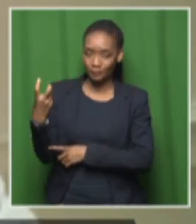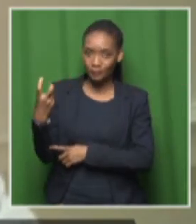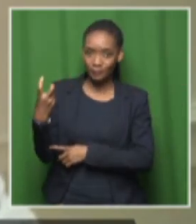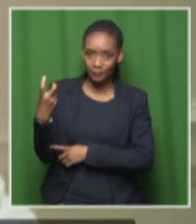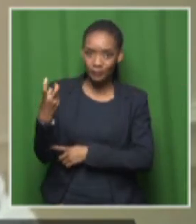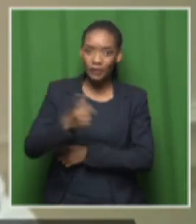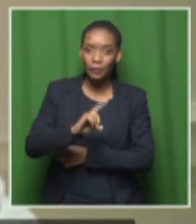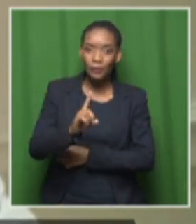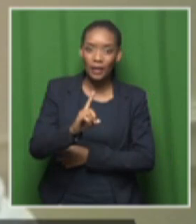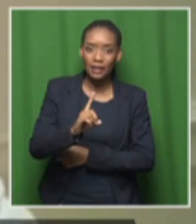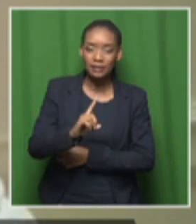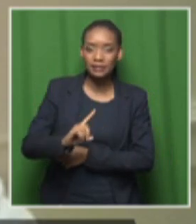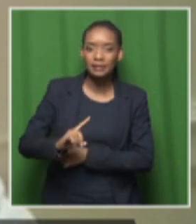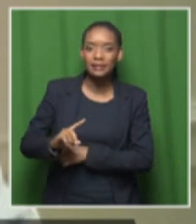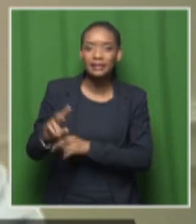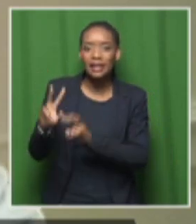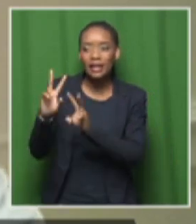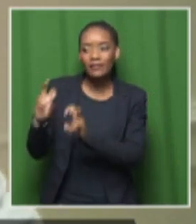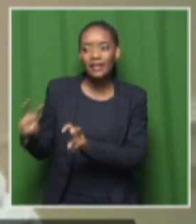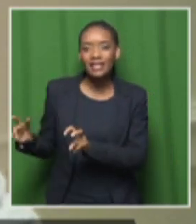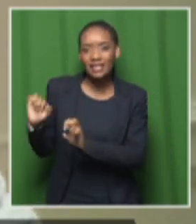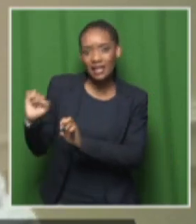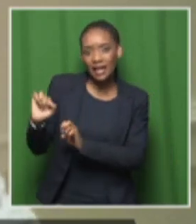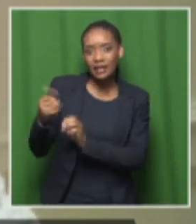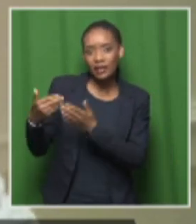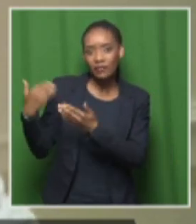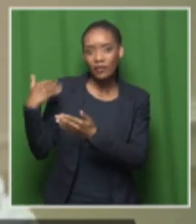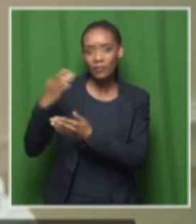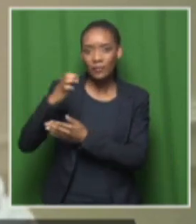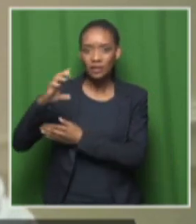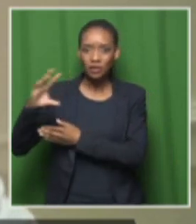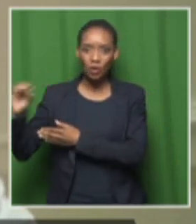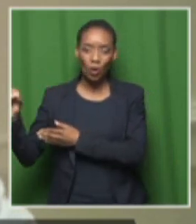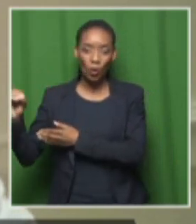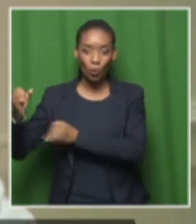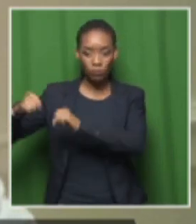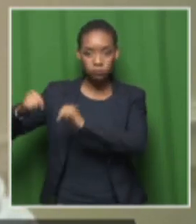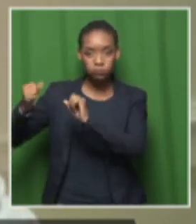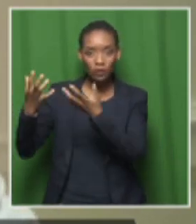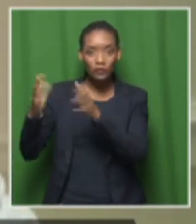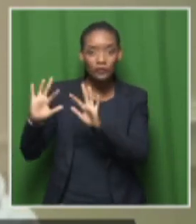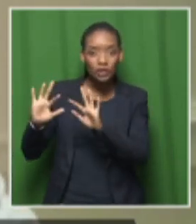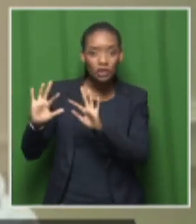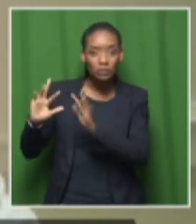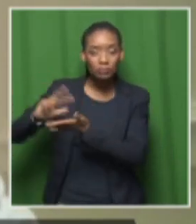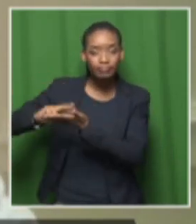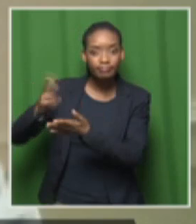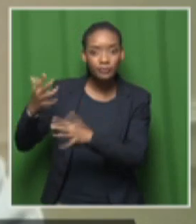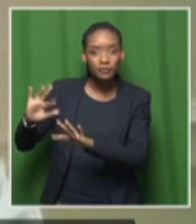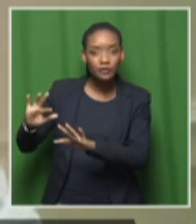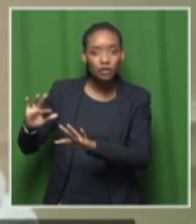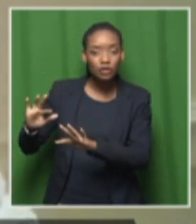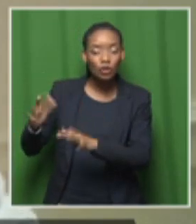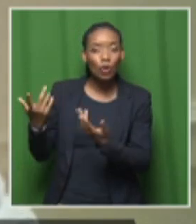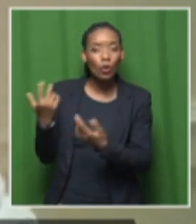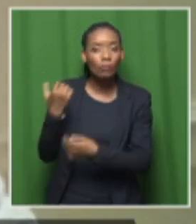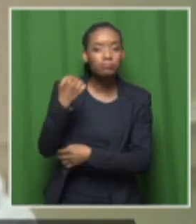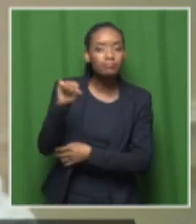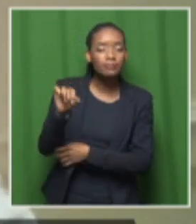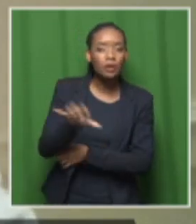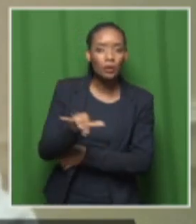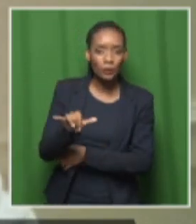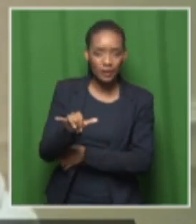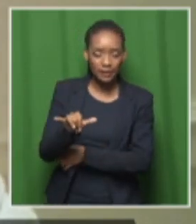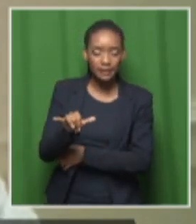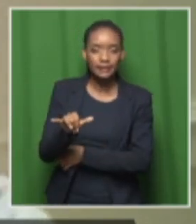investigation was authorized or not. And the authorization was clearly from the